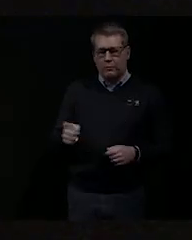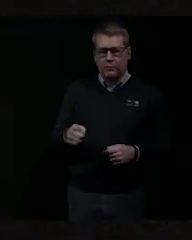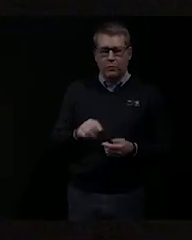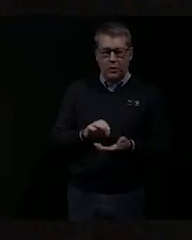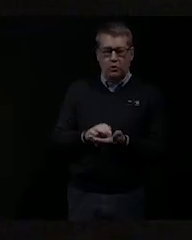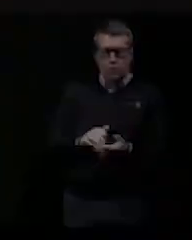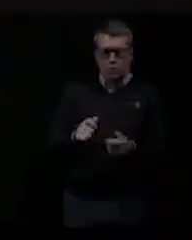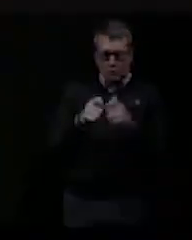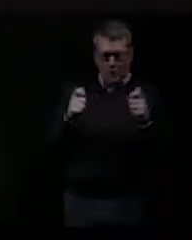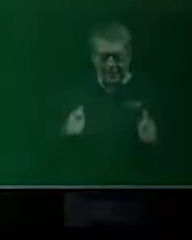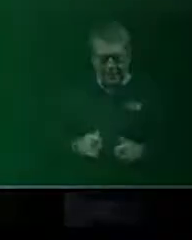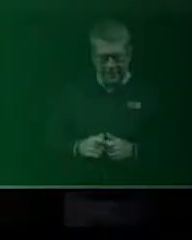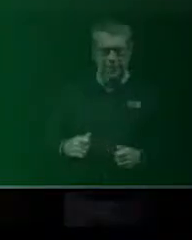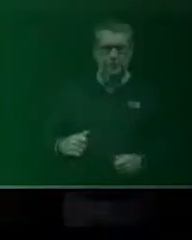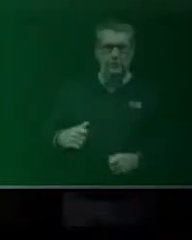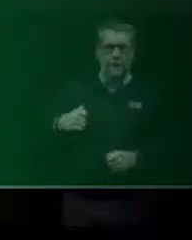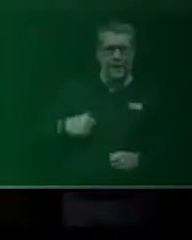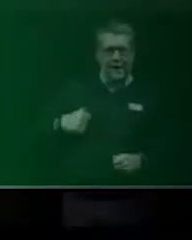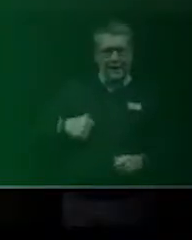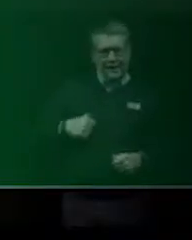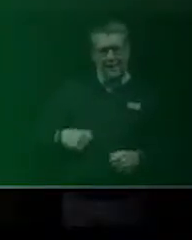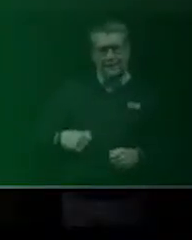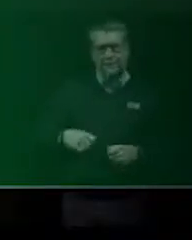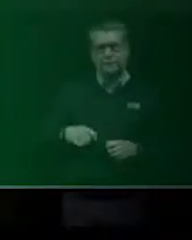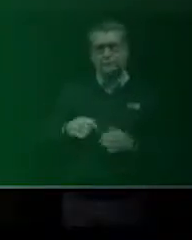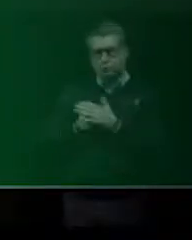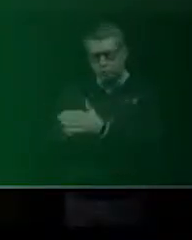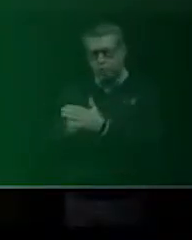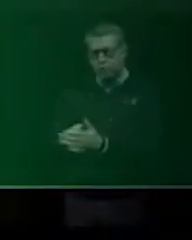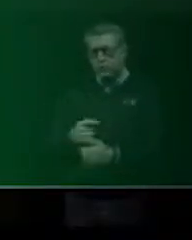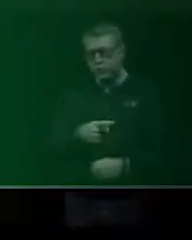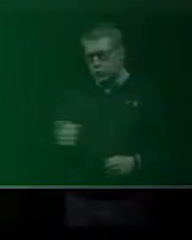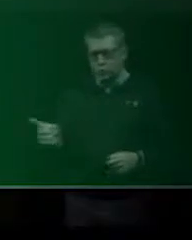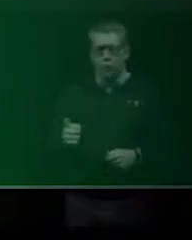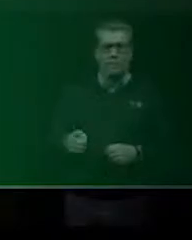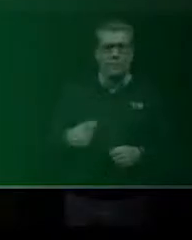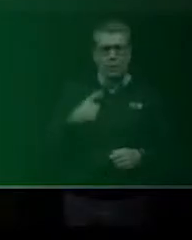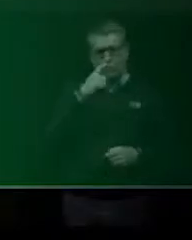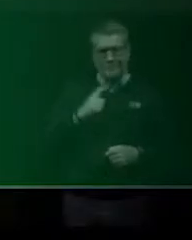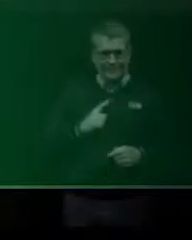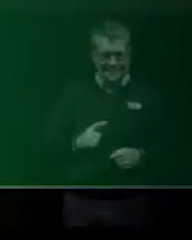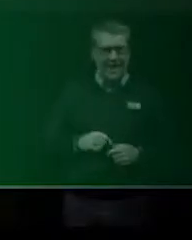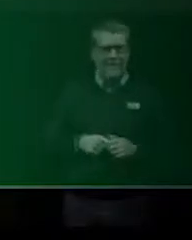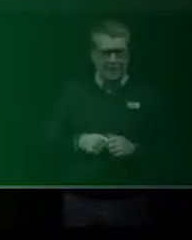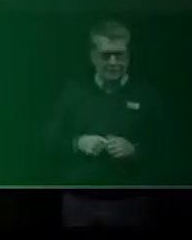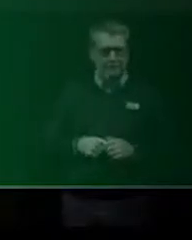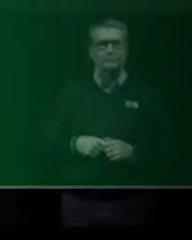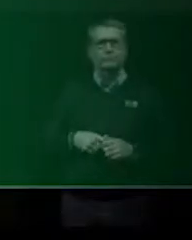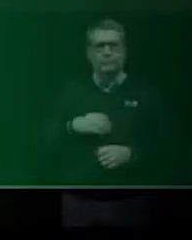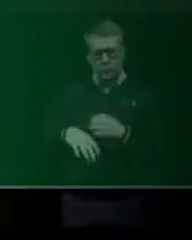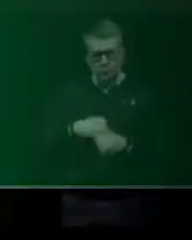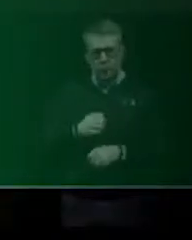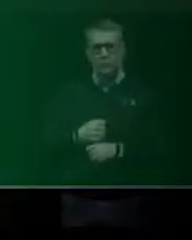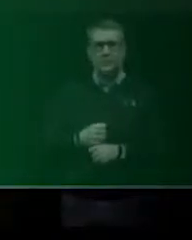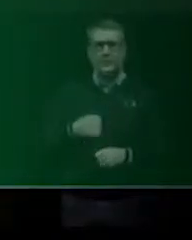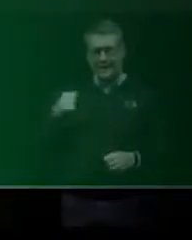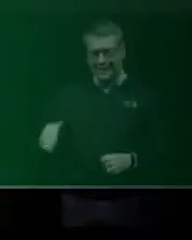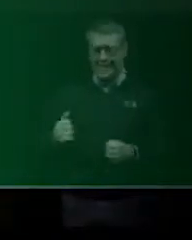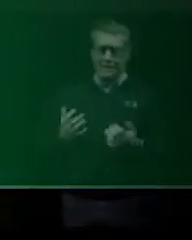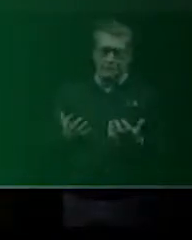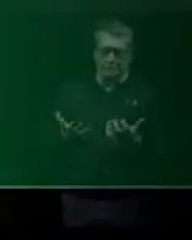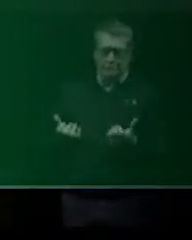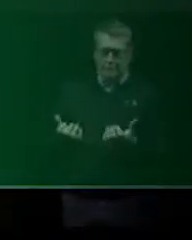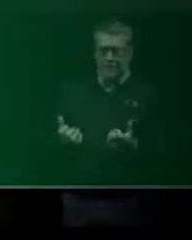document abuses, support victims, challenge injustice, and keep the promise of human rights alive in